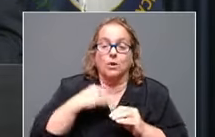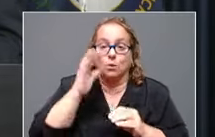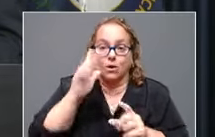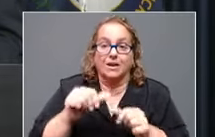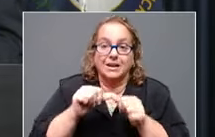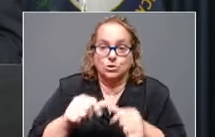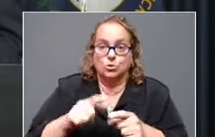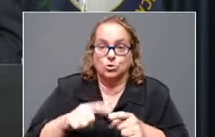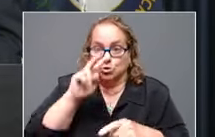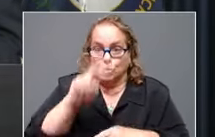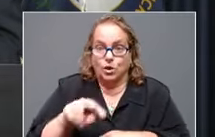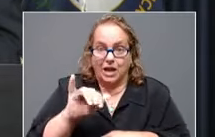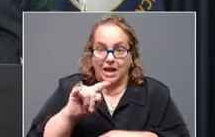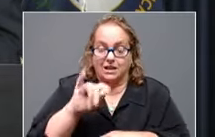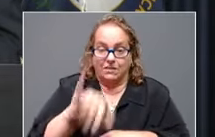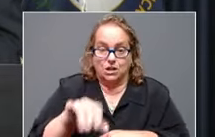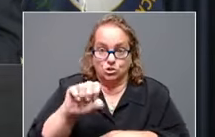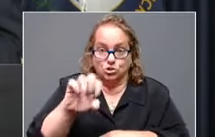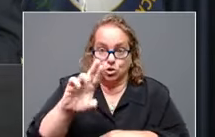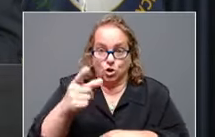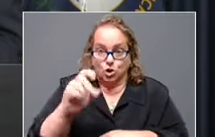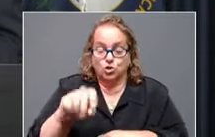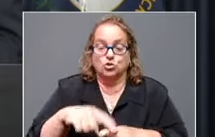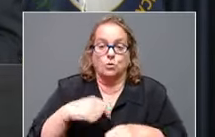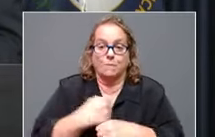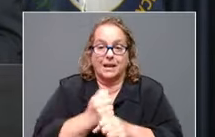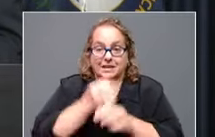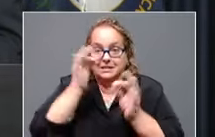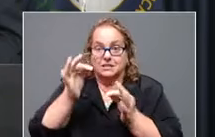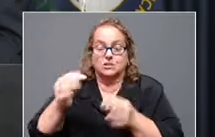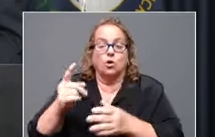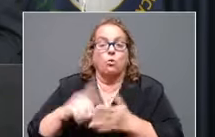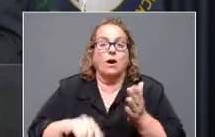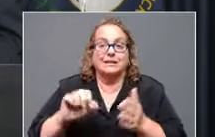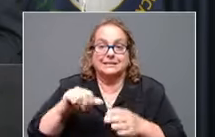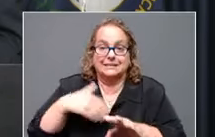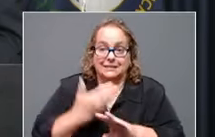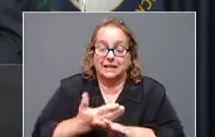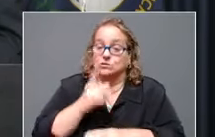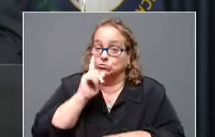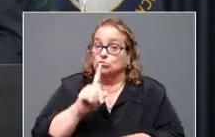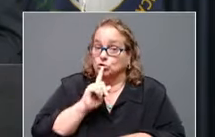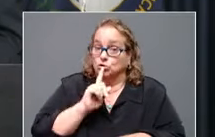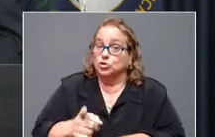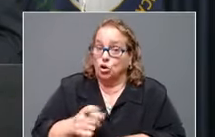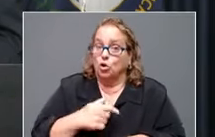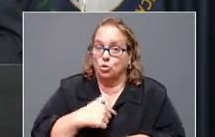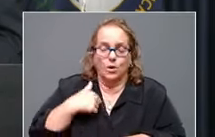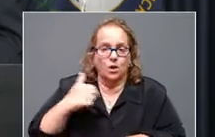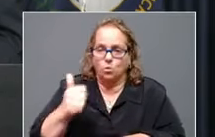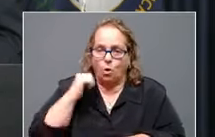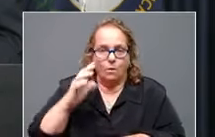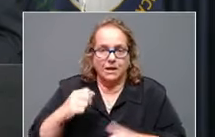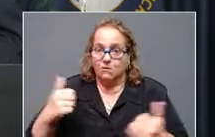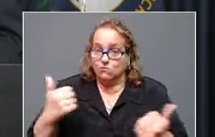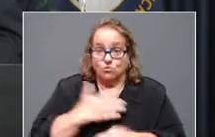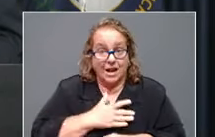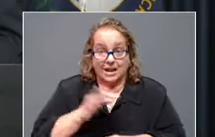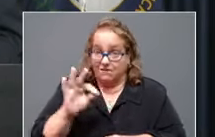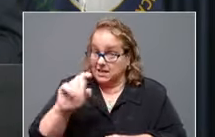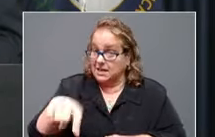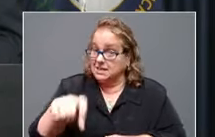those indoors outside of the home. Again, we know what works. I'm committed to no